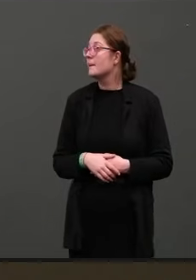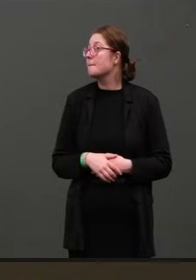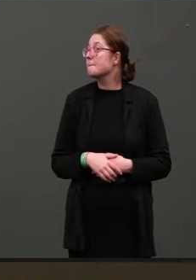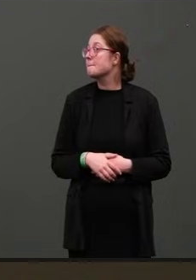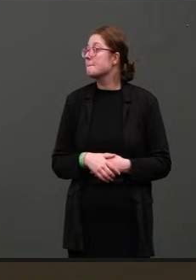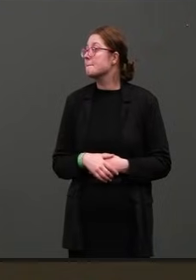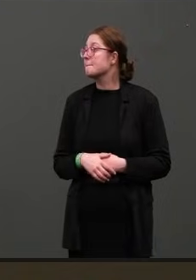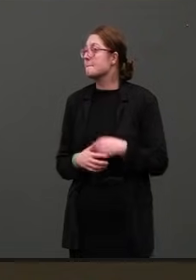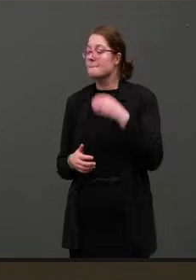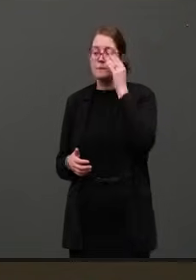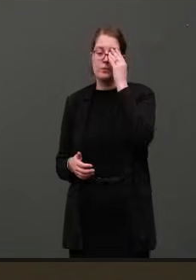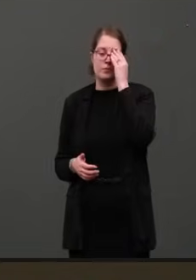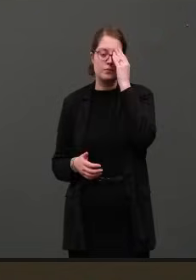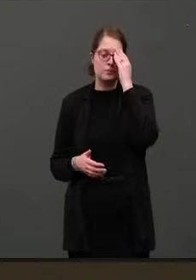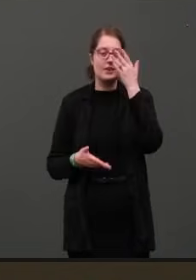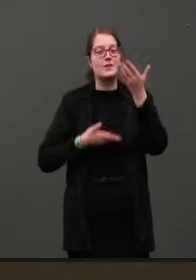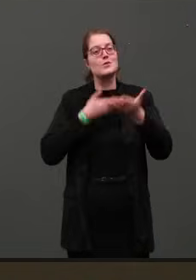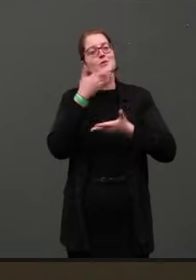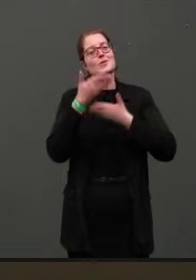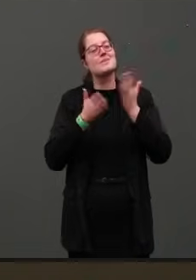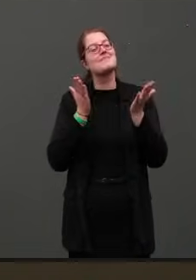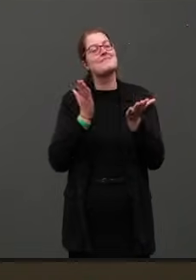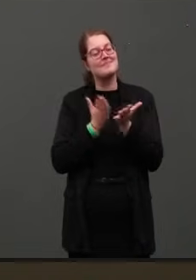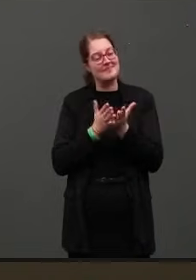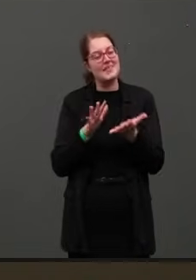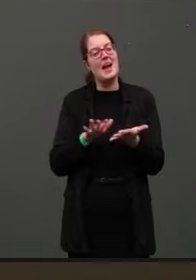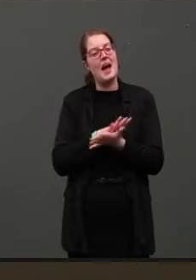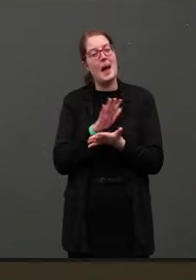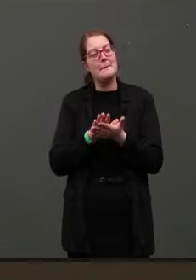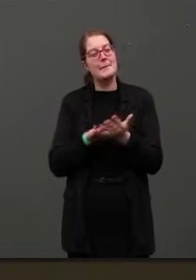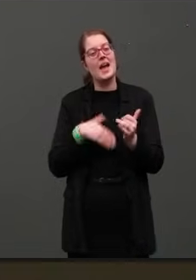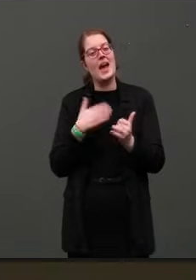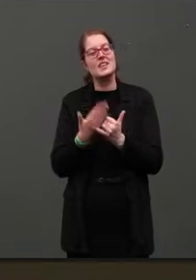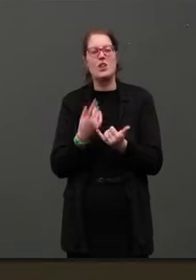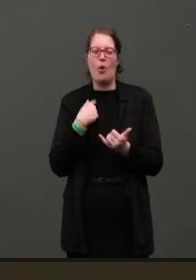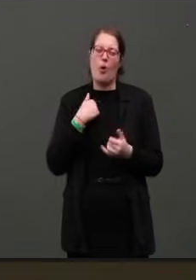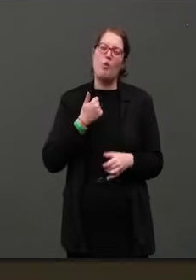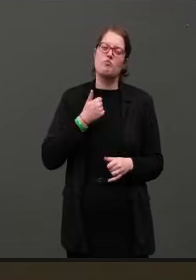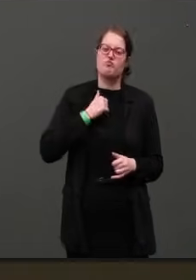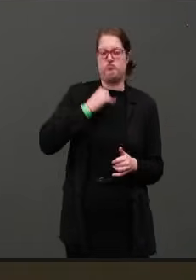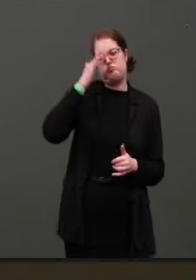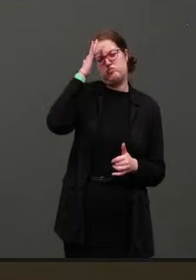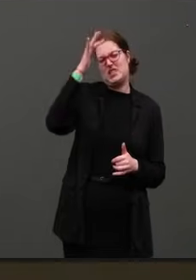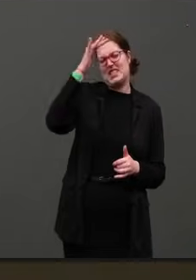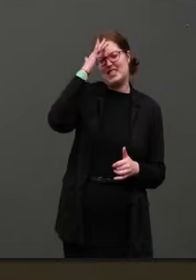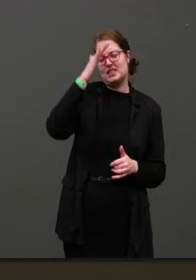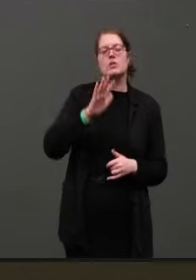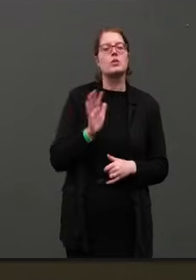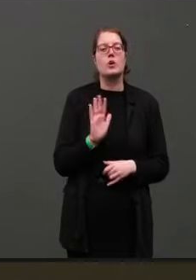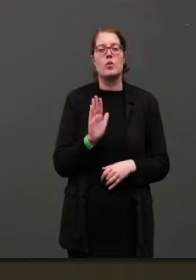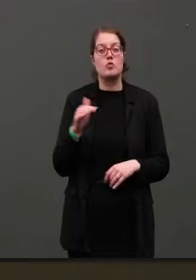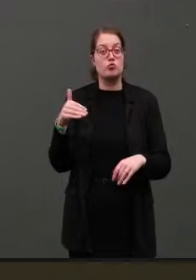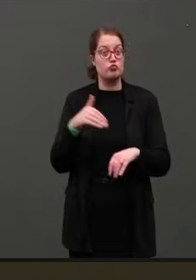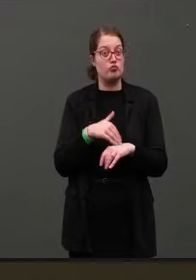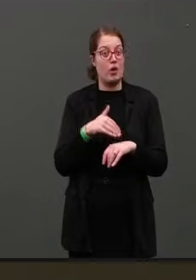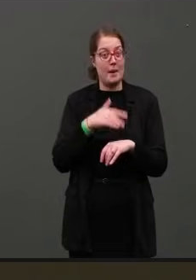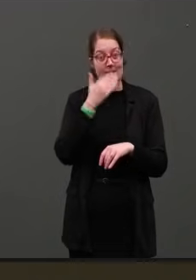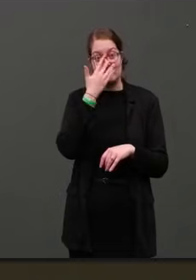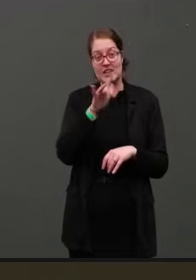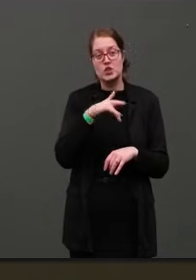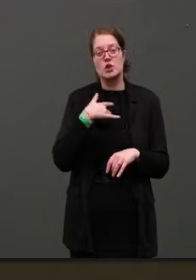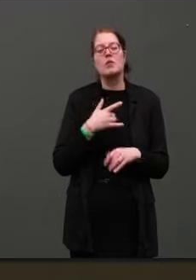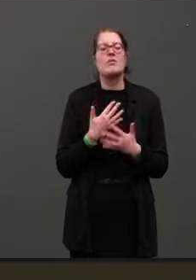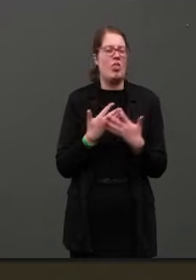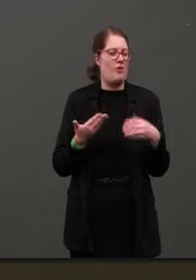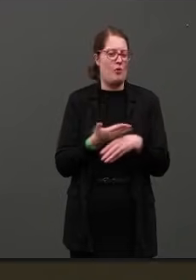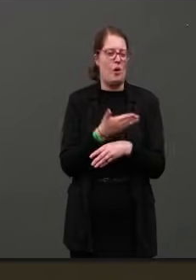have a happy ending or that the ending should be predictable. Not at all. In crime fiction, for example, which is where I do a lot of my work,